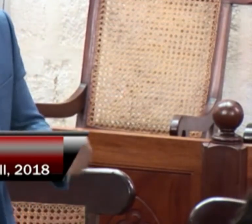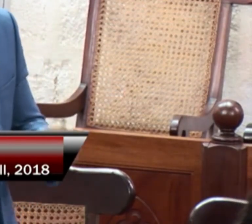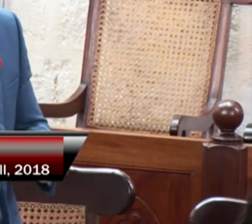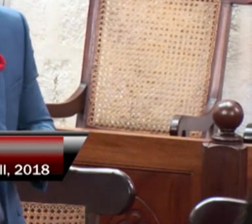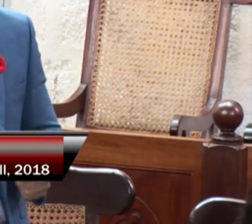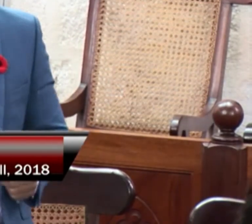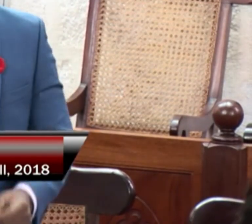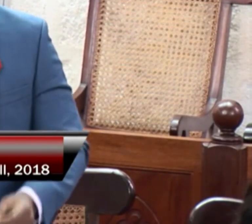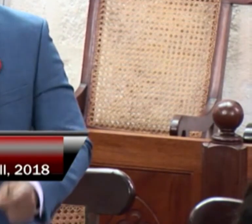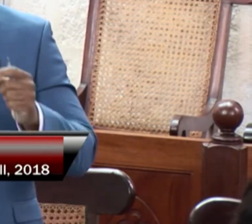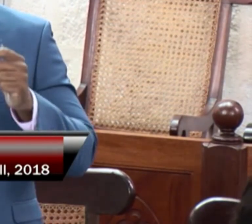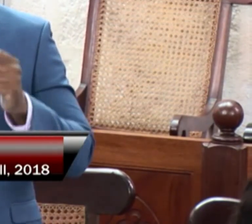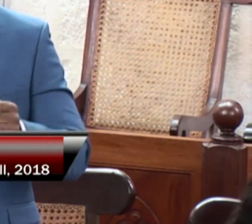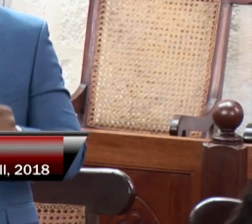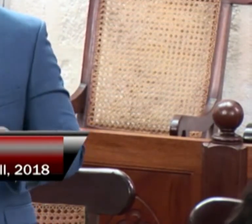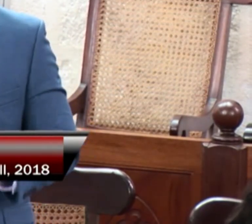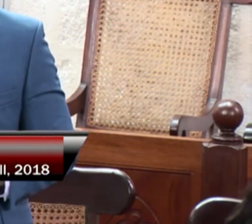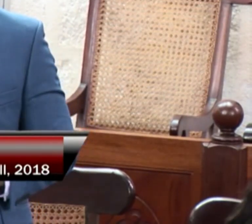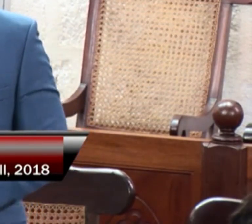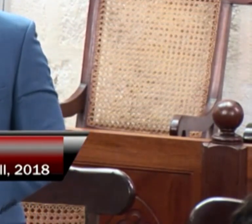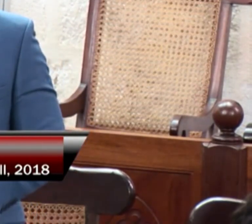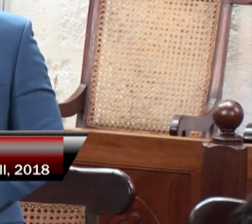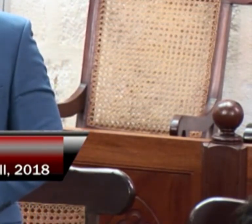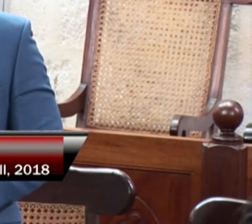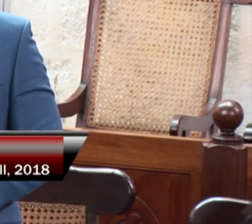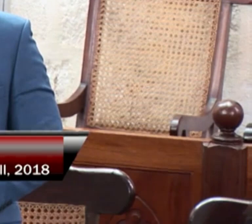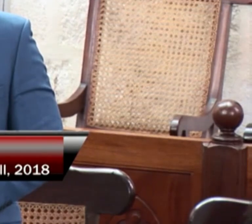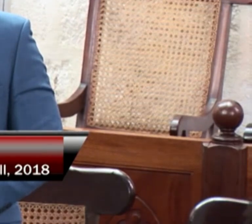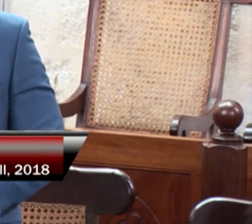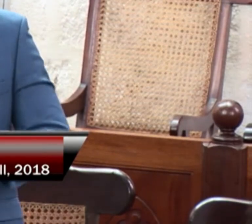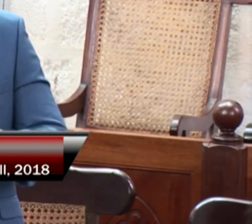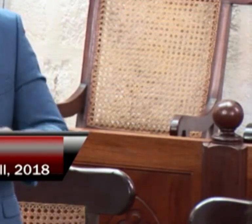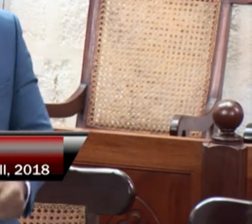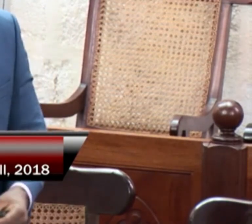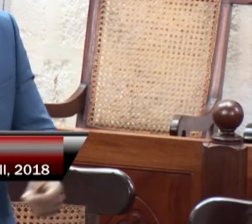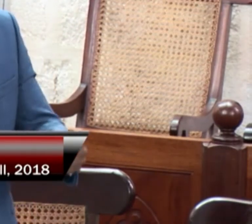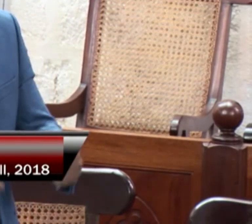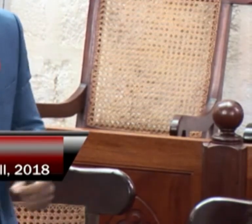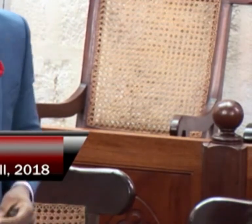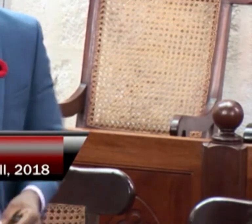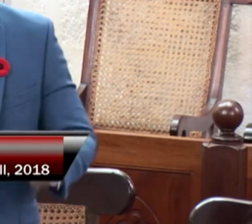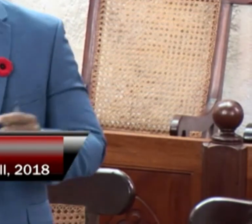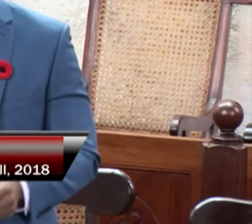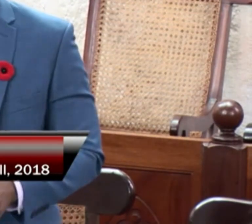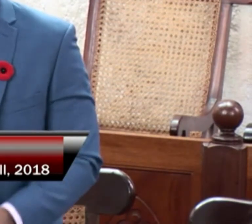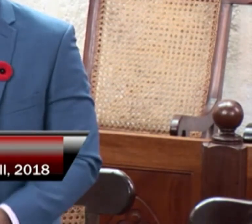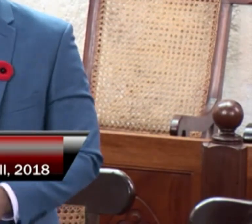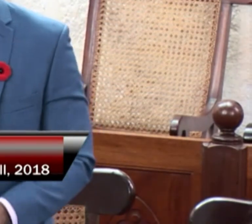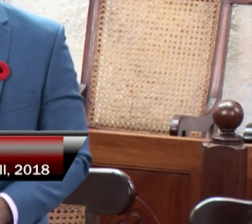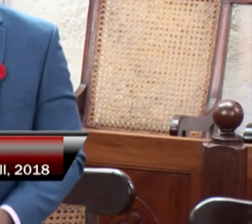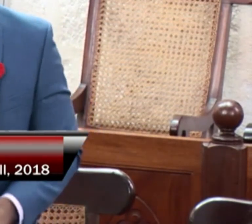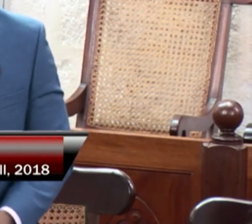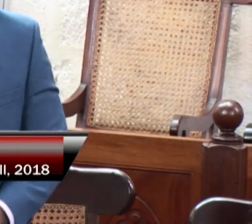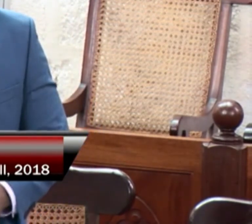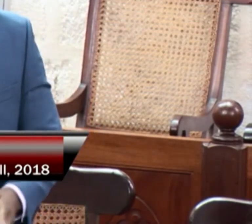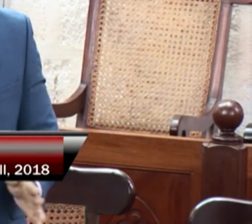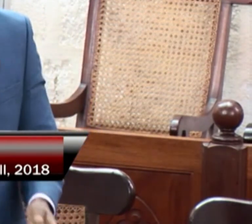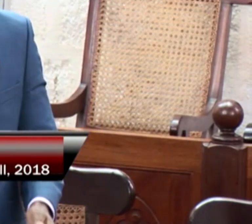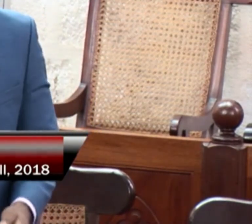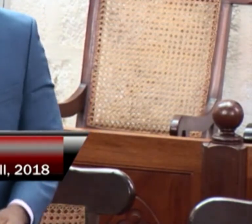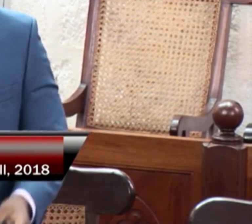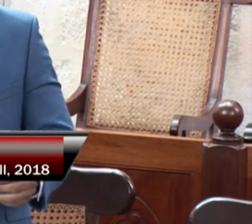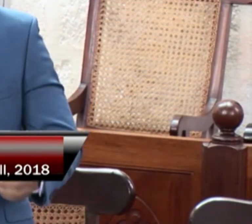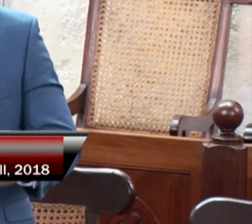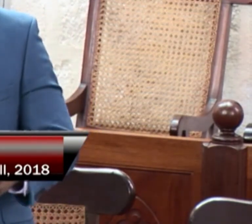here simply to look at the mandatory imposition of it. And that is why I support this bill, because these amendment bills clearly